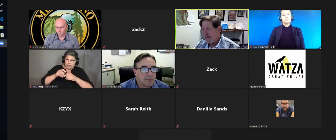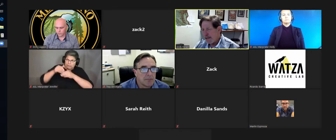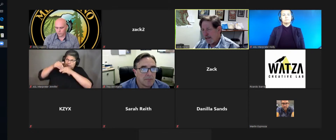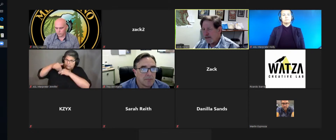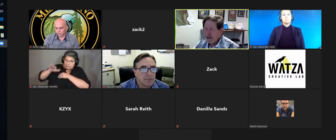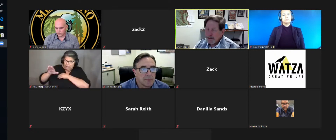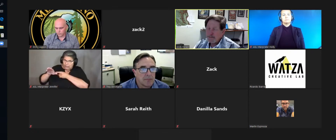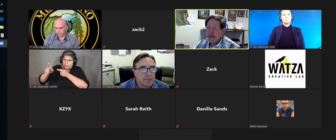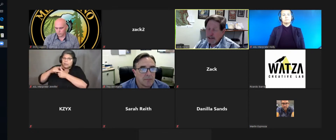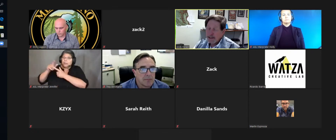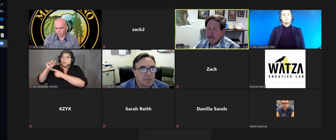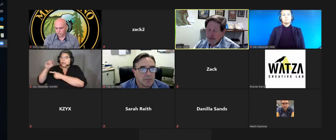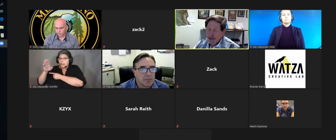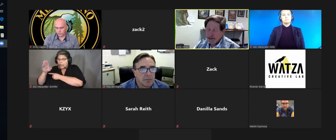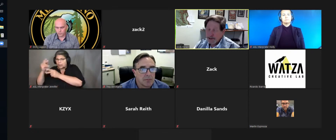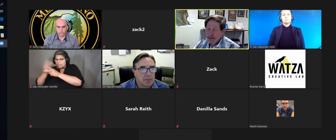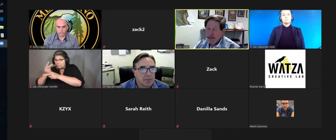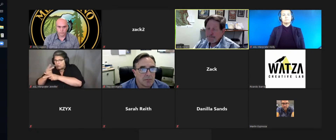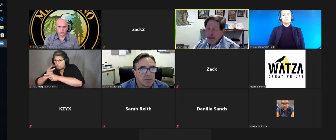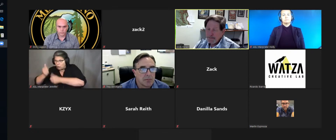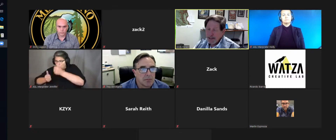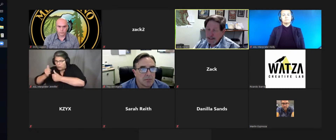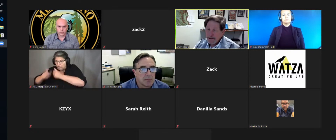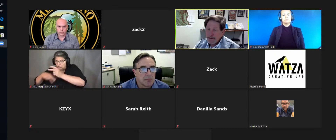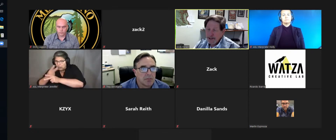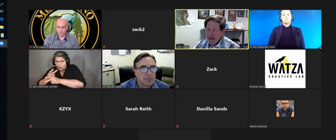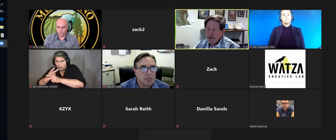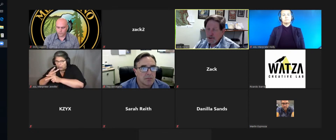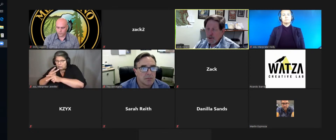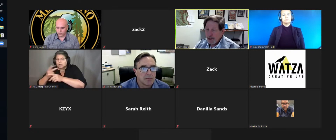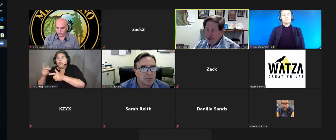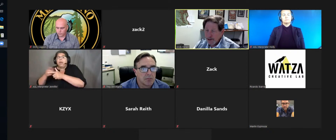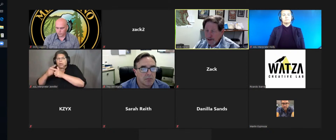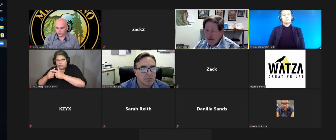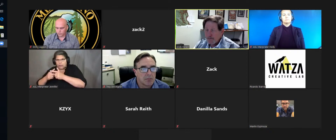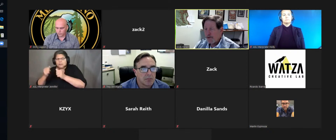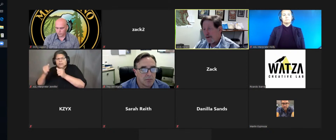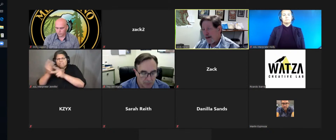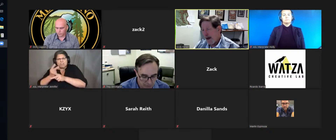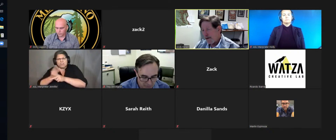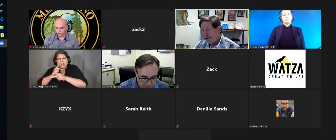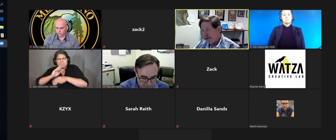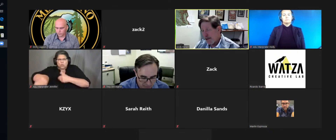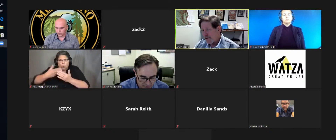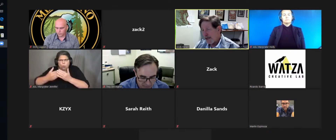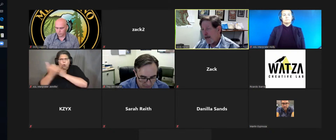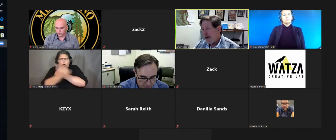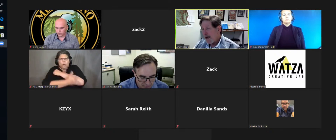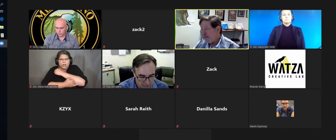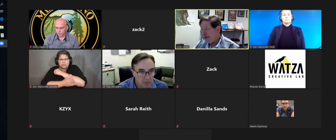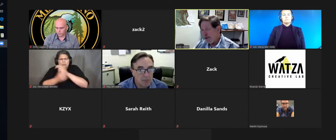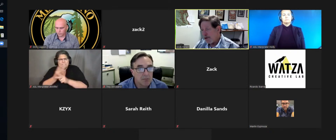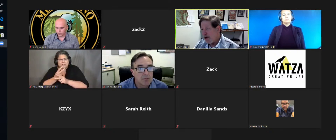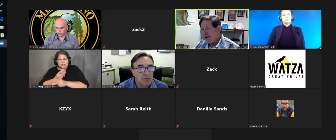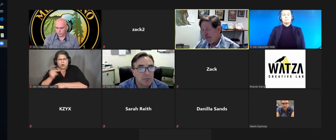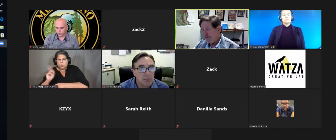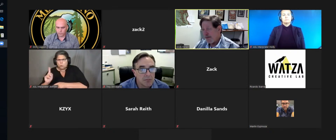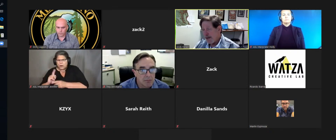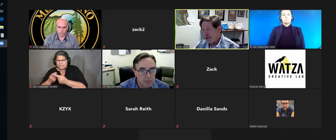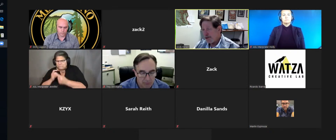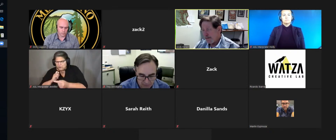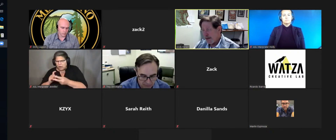tree and they're beginning this process and begin to tell us, well, where did this come from and how is it traveling? And we don't know